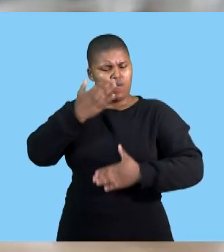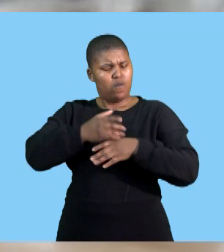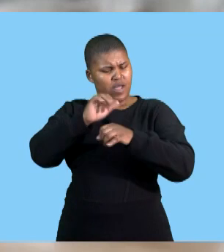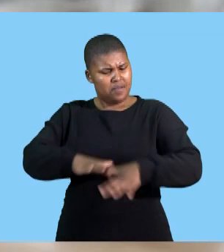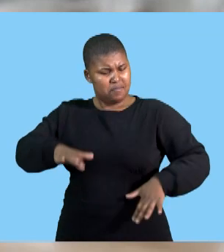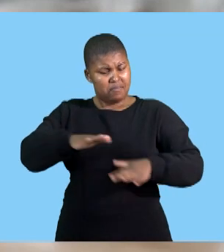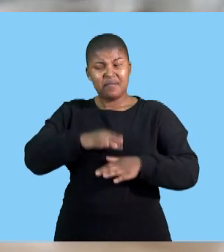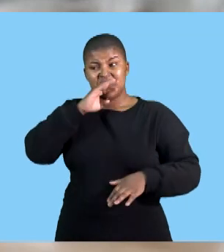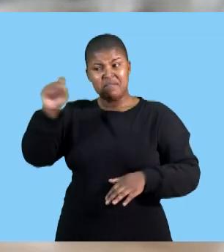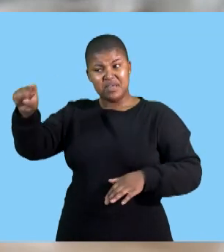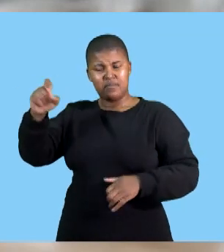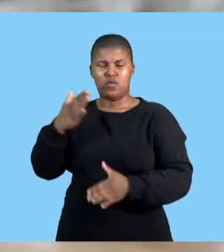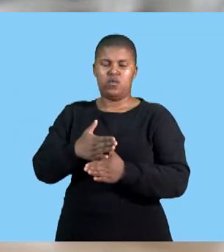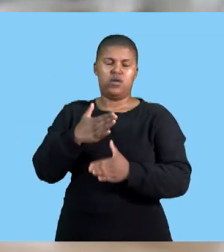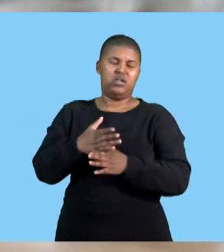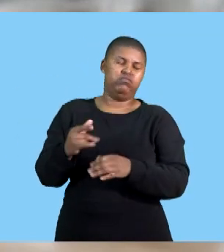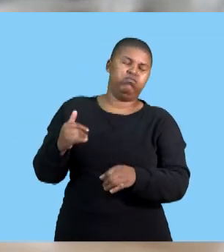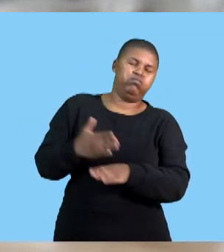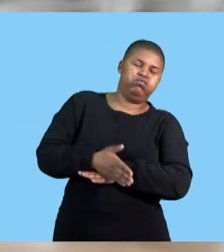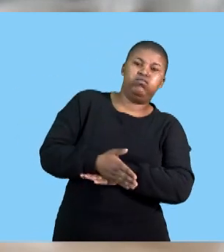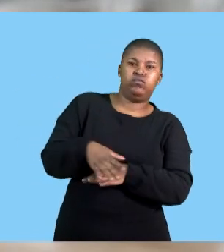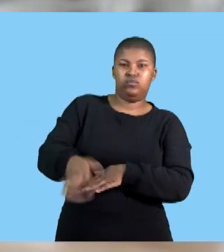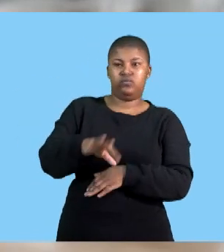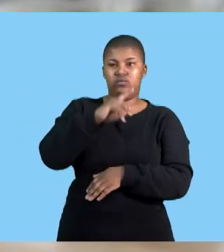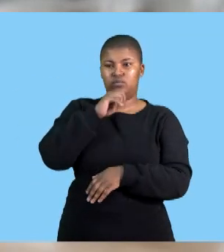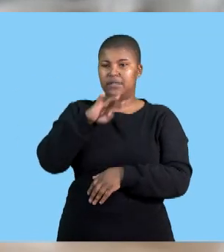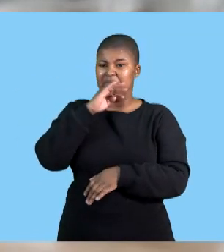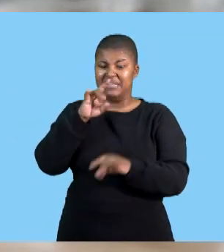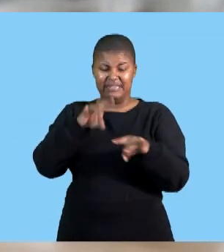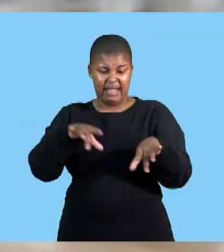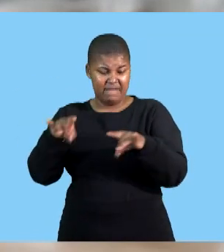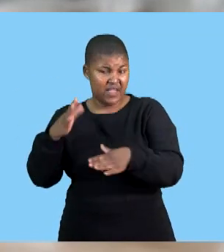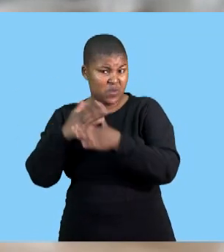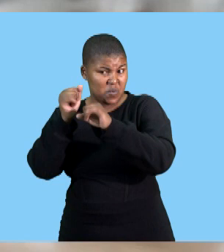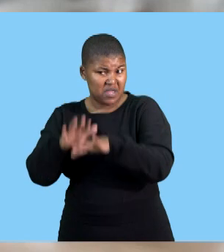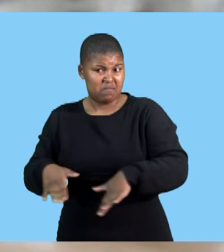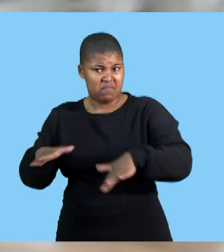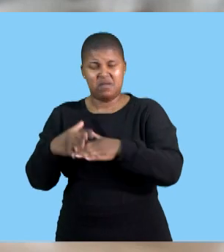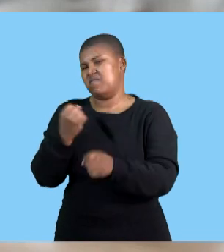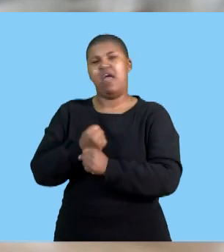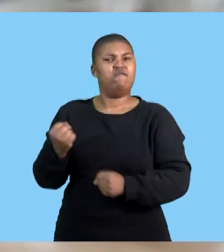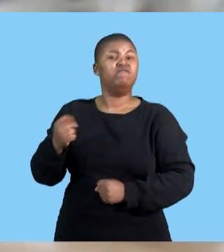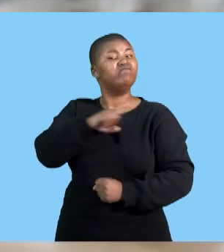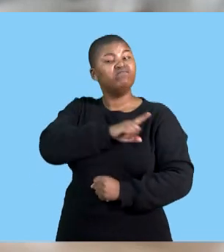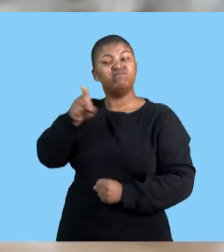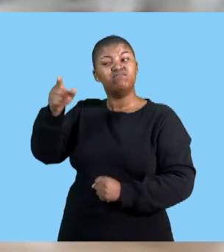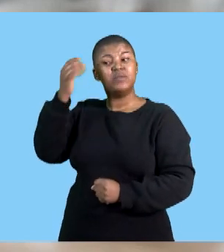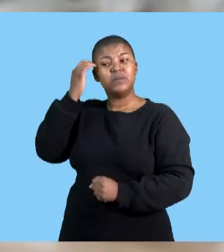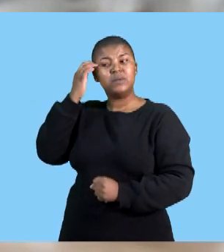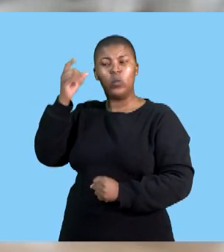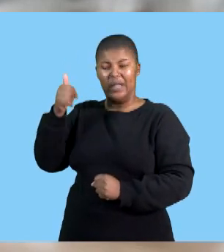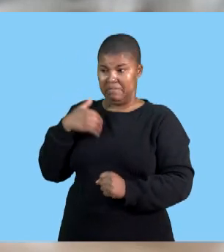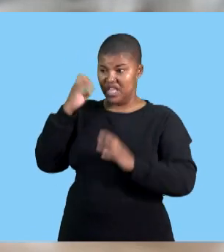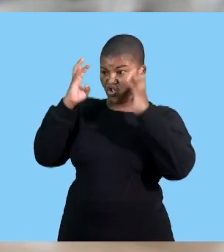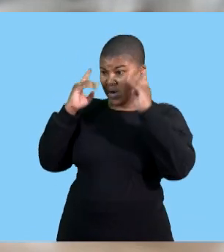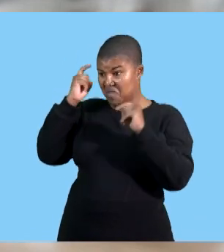full potential, meaning that they will not slack in the workplace because they know that their creativity is being